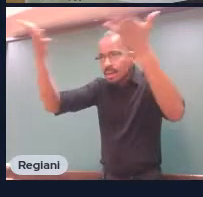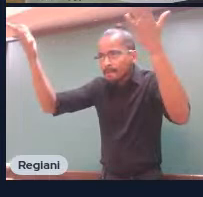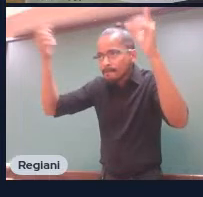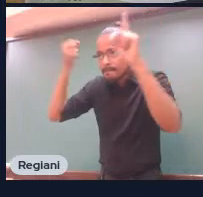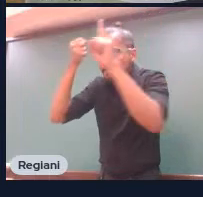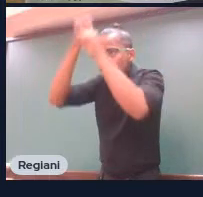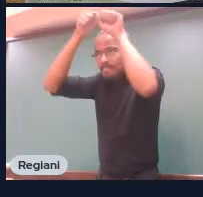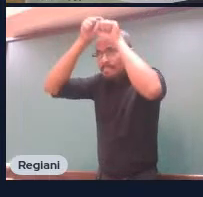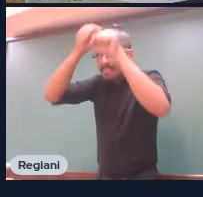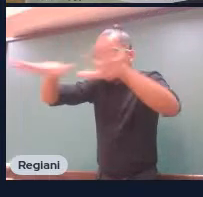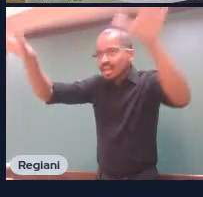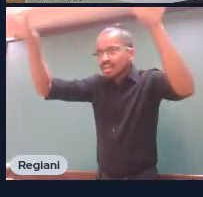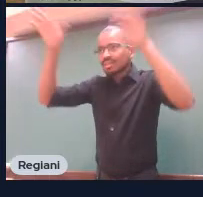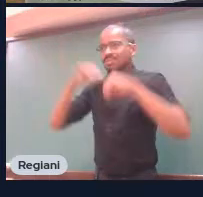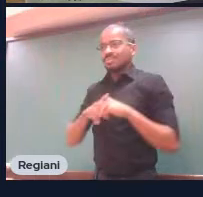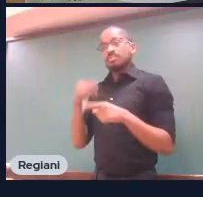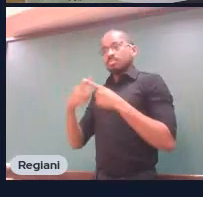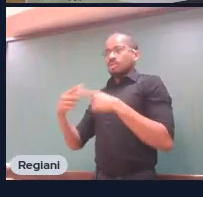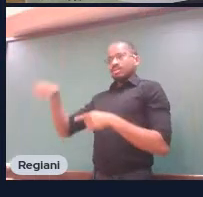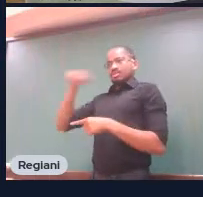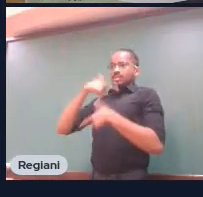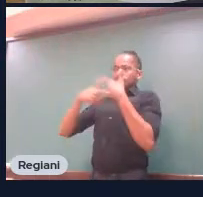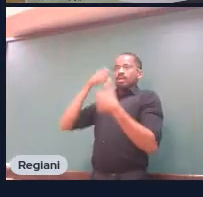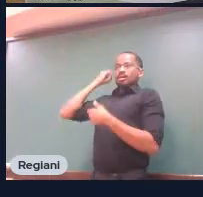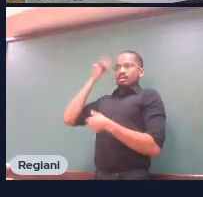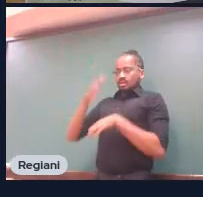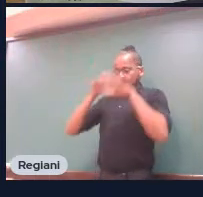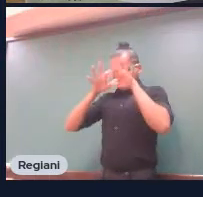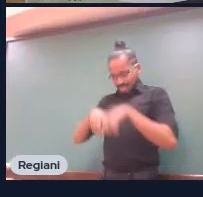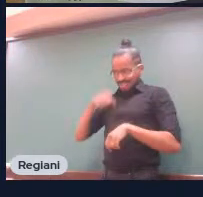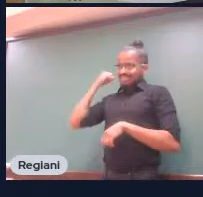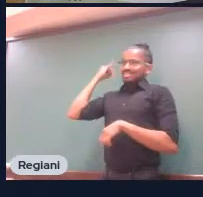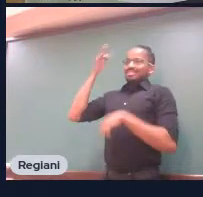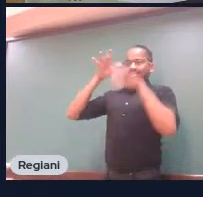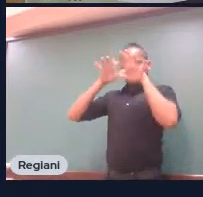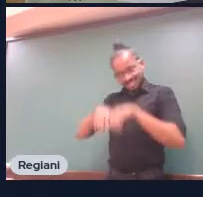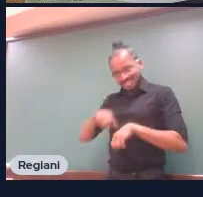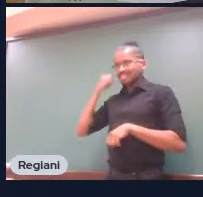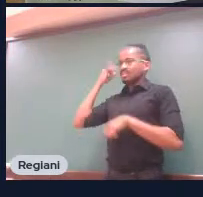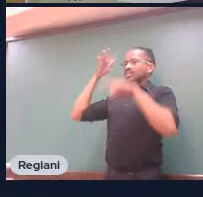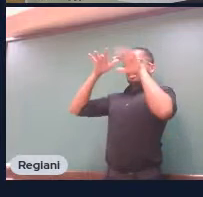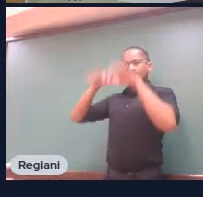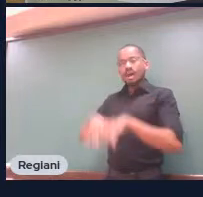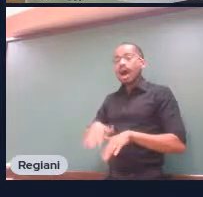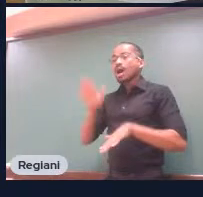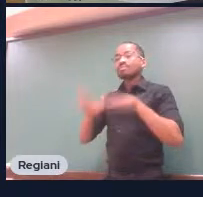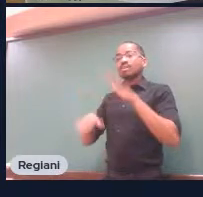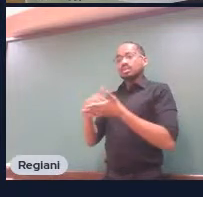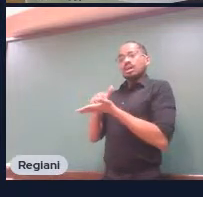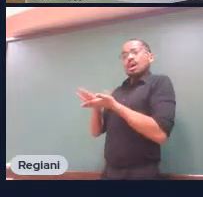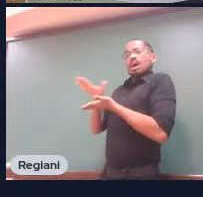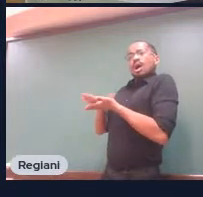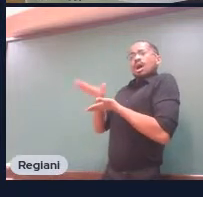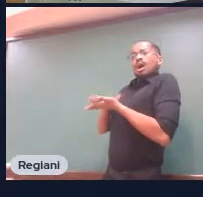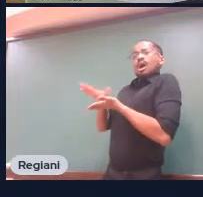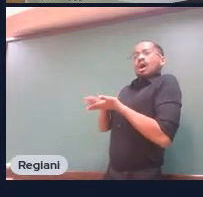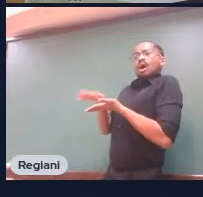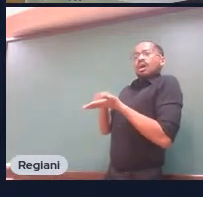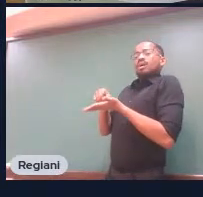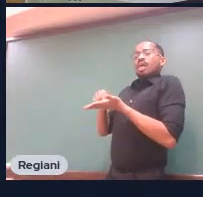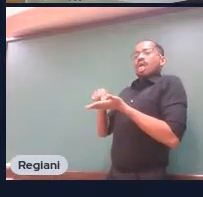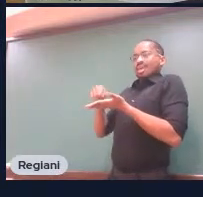more nights? Is it perhaps the case that some of our stuff is never ever cited?